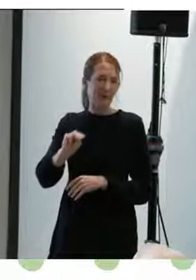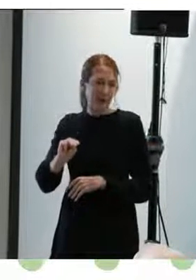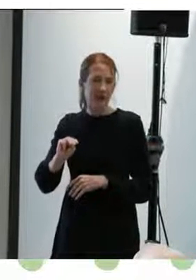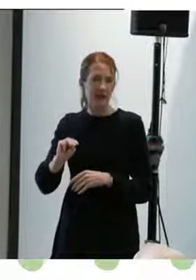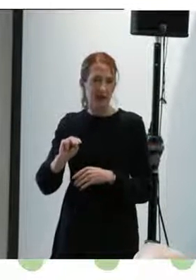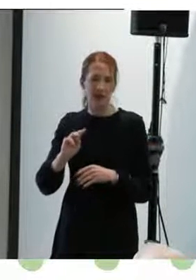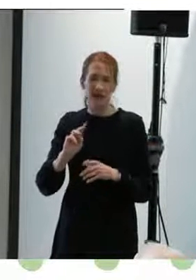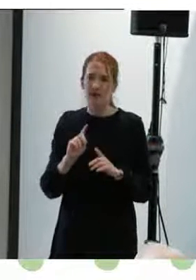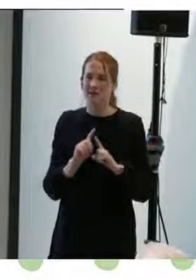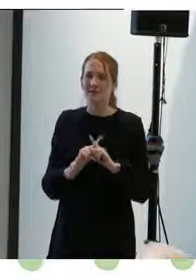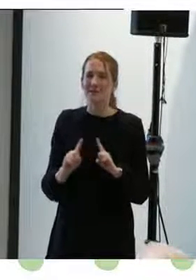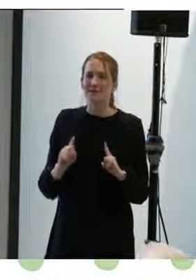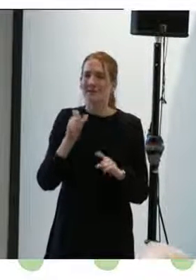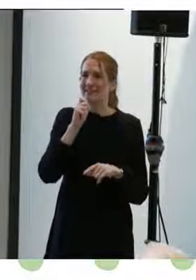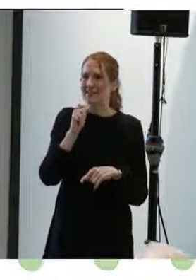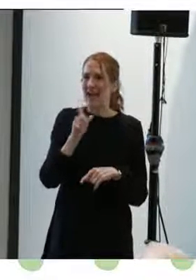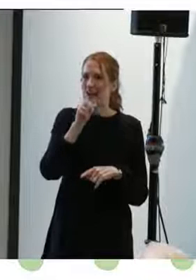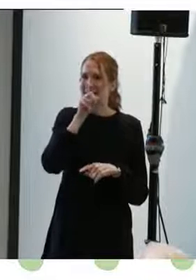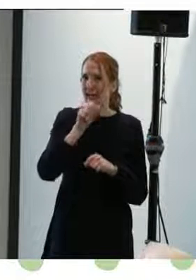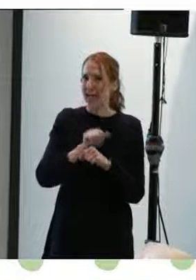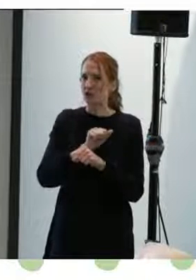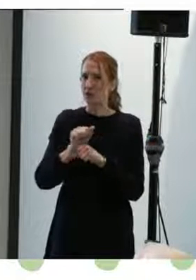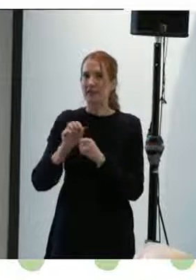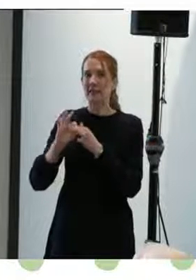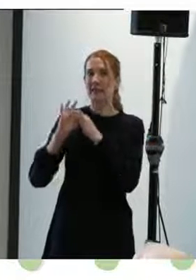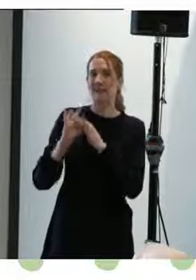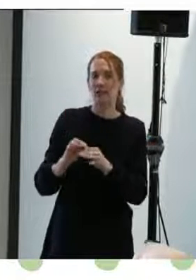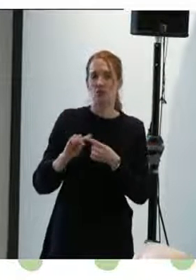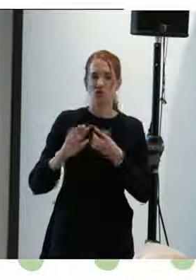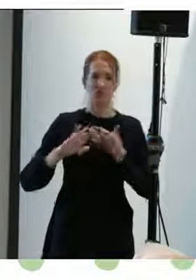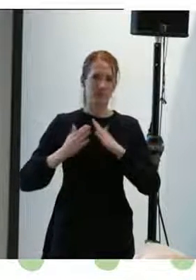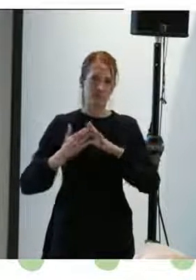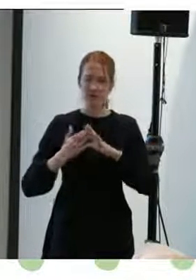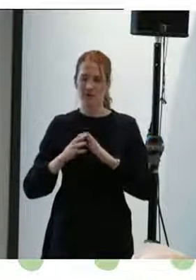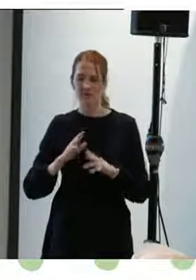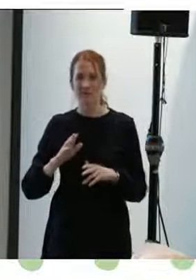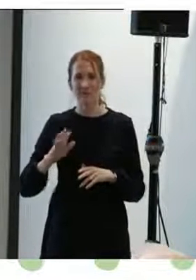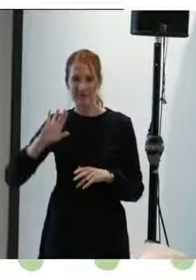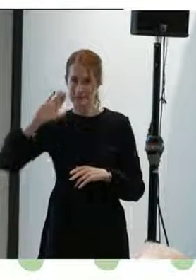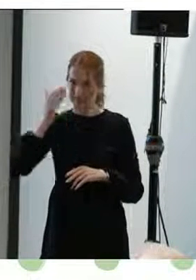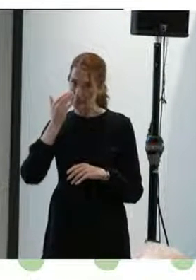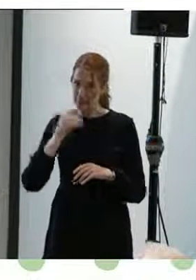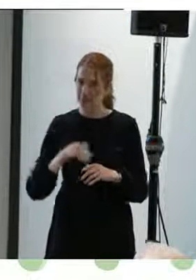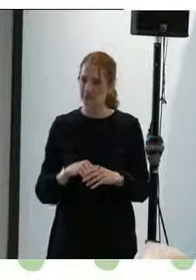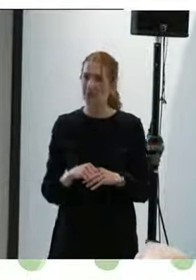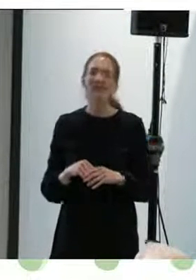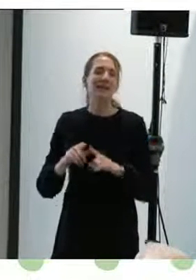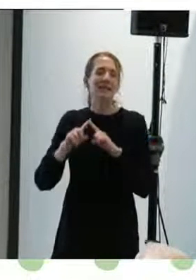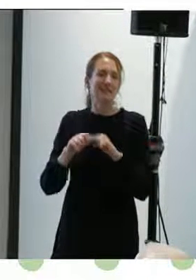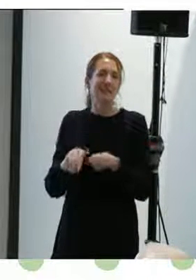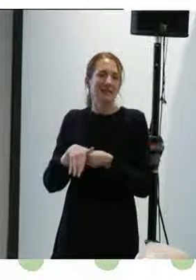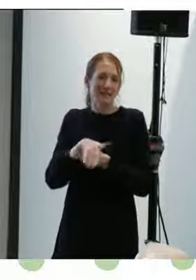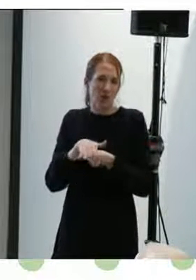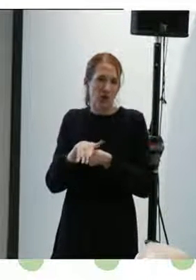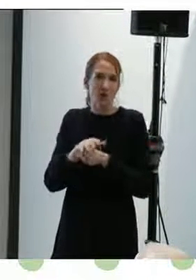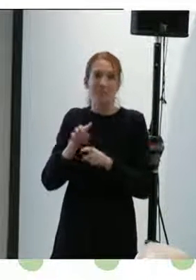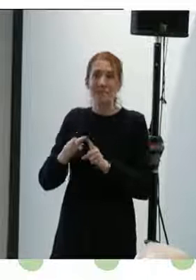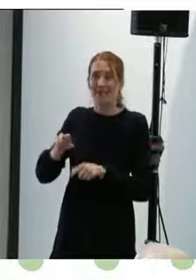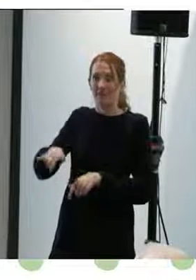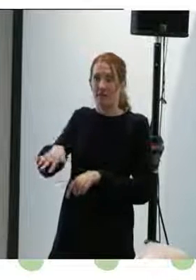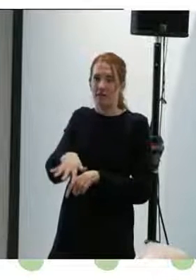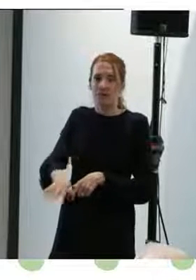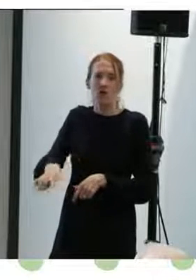not usually in a way that would connect them to other people. That's what I found. I think it's different in different areas, but that's what I